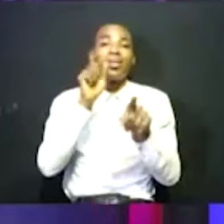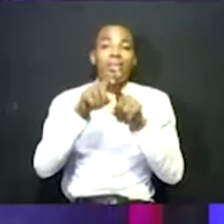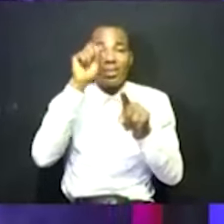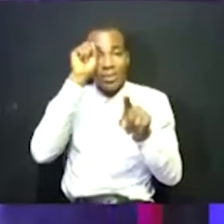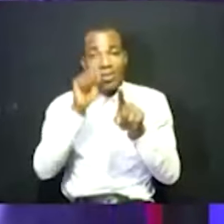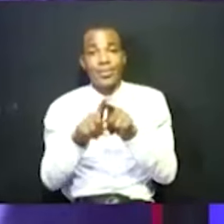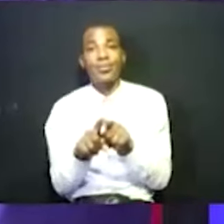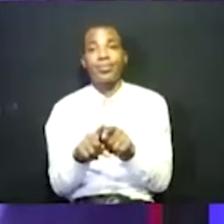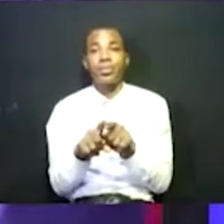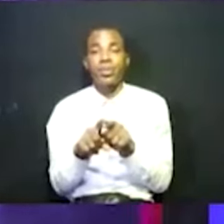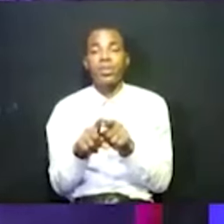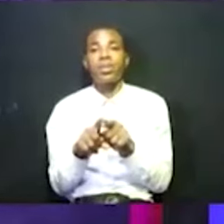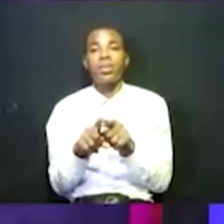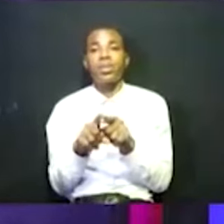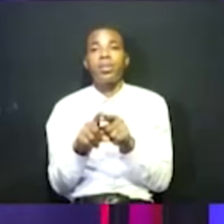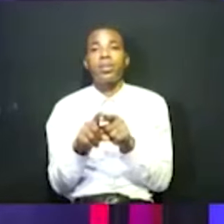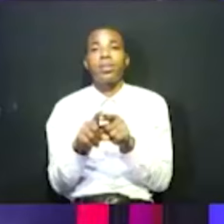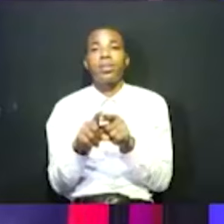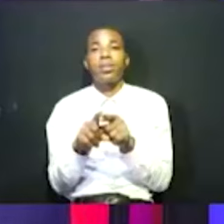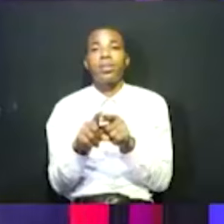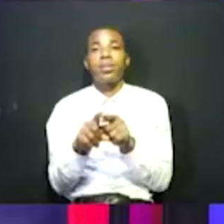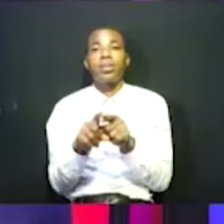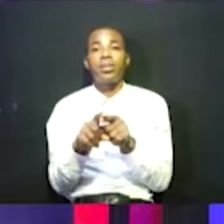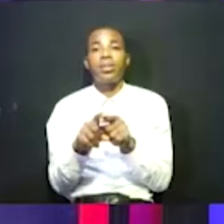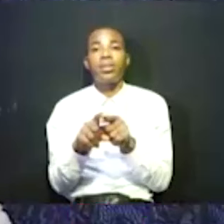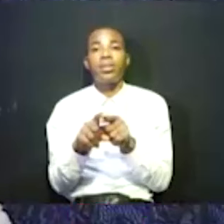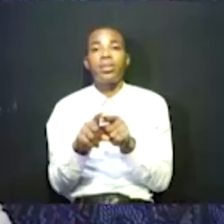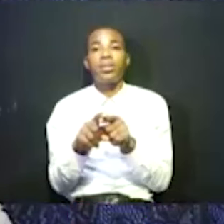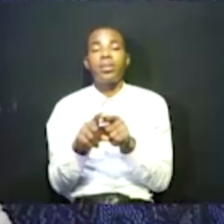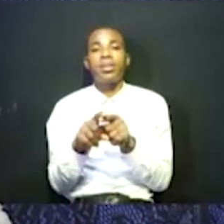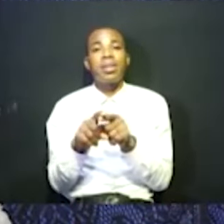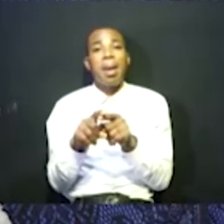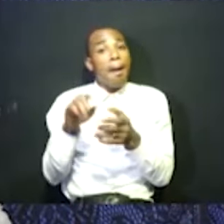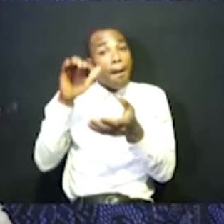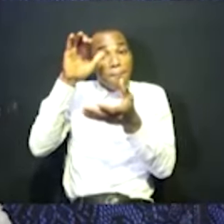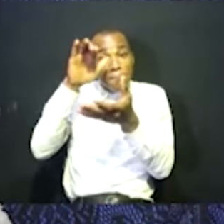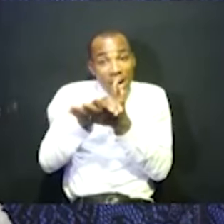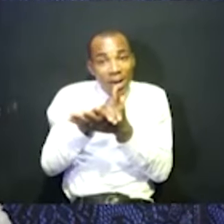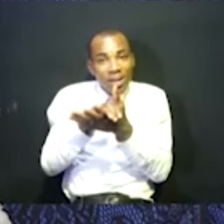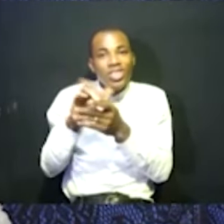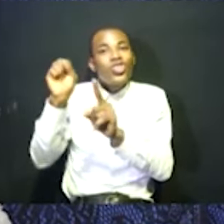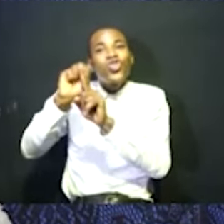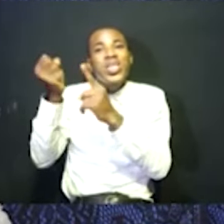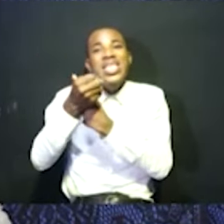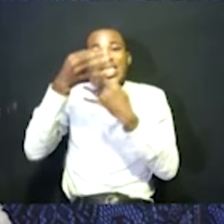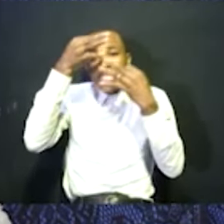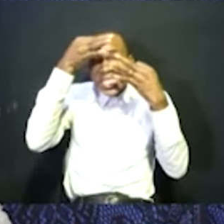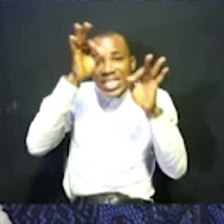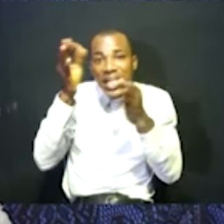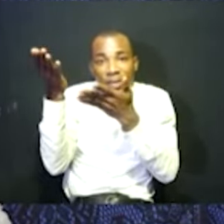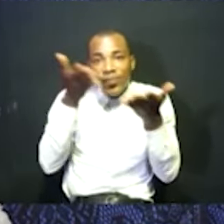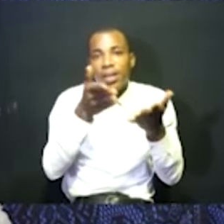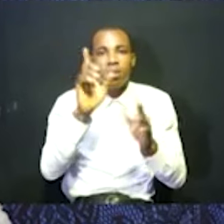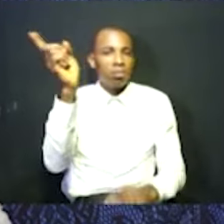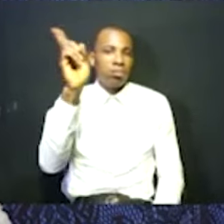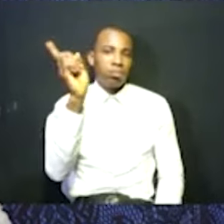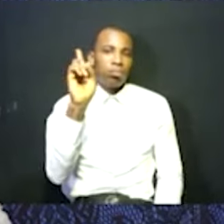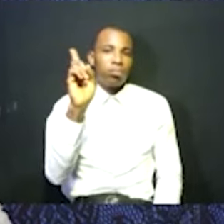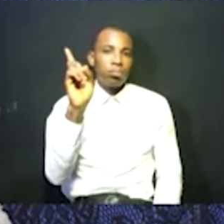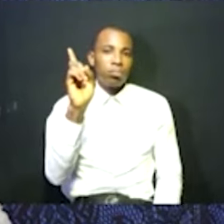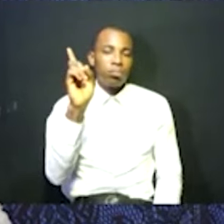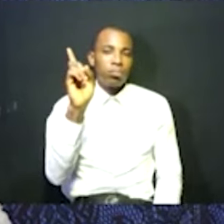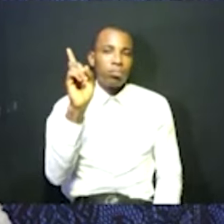adofonom, marriage is not the product of society. Awariye enye nipa atwa ne ho ahia na de bai. So